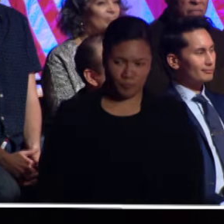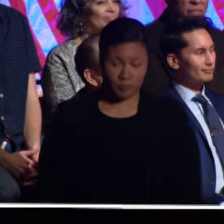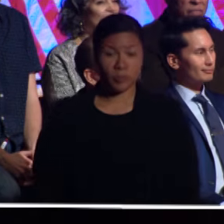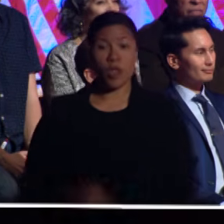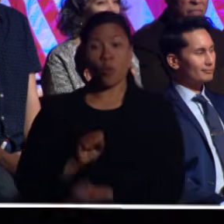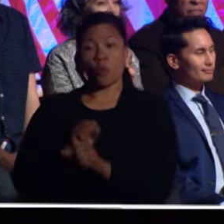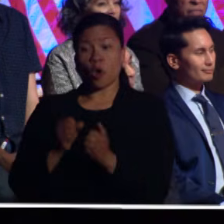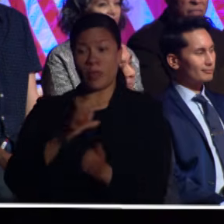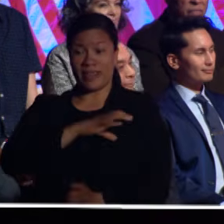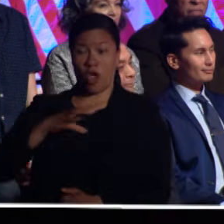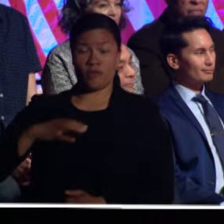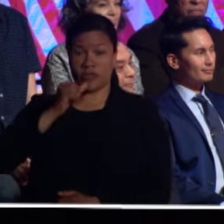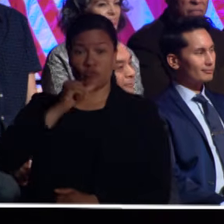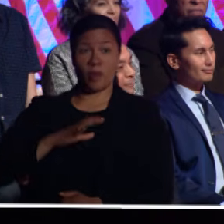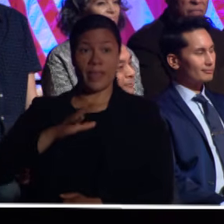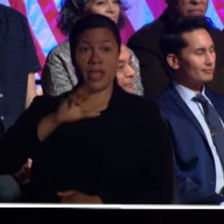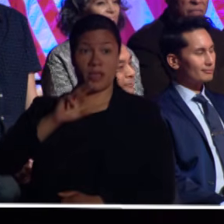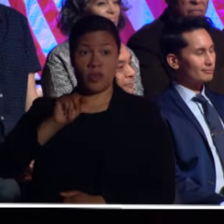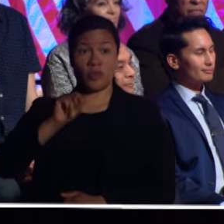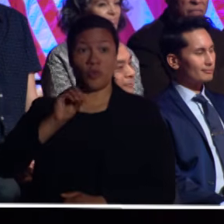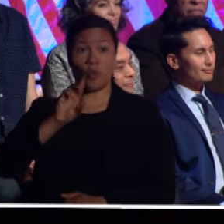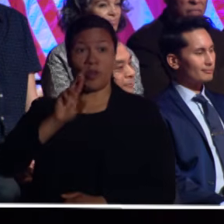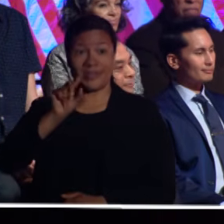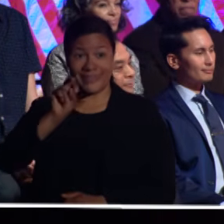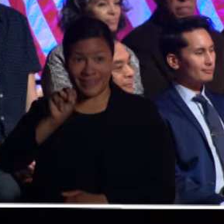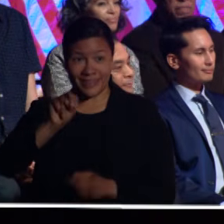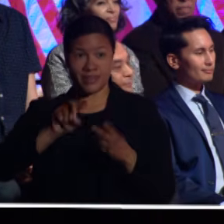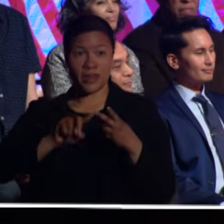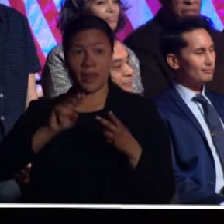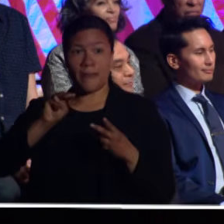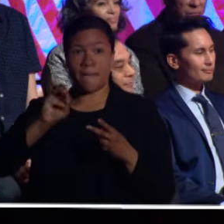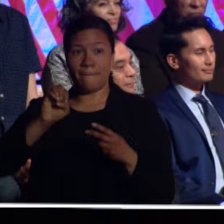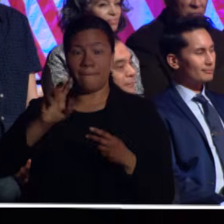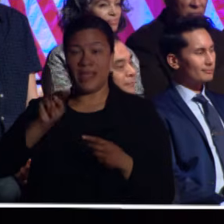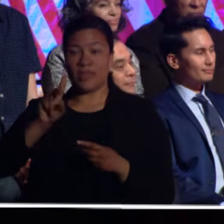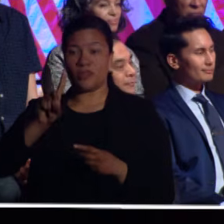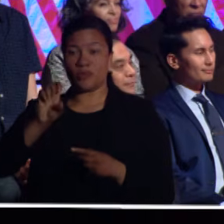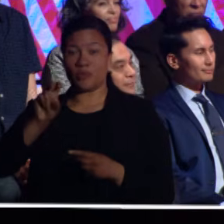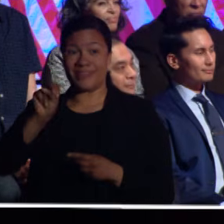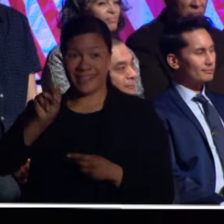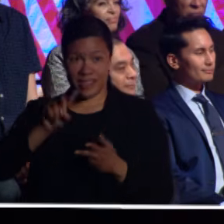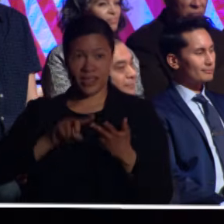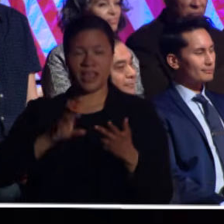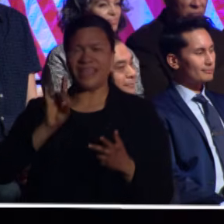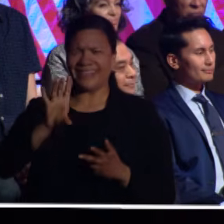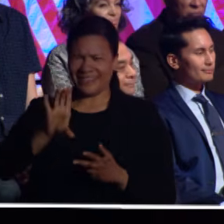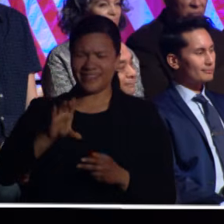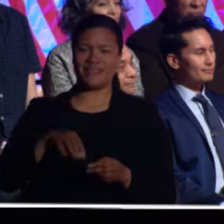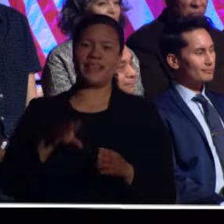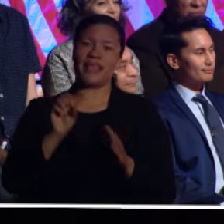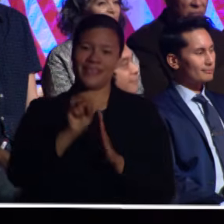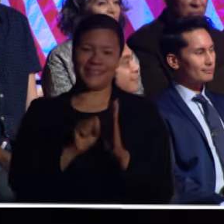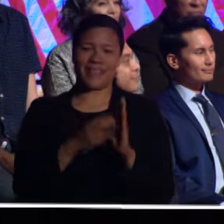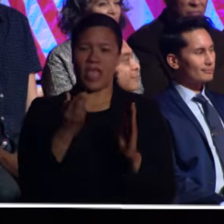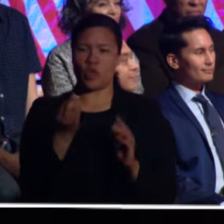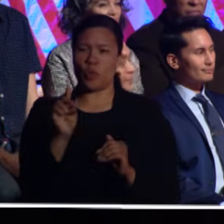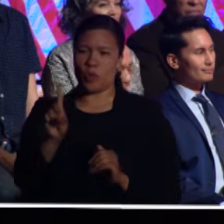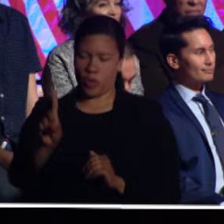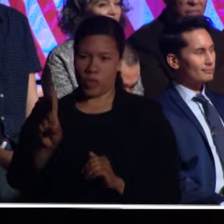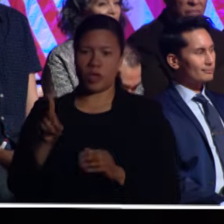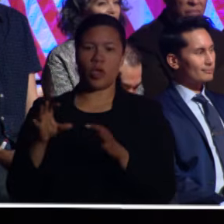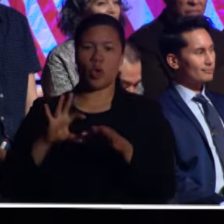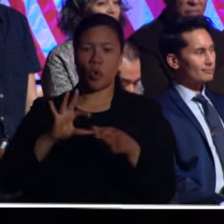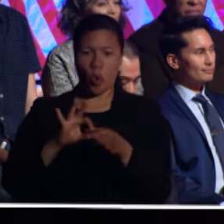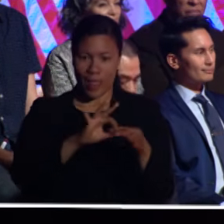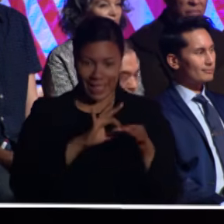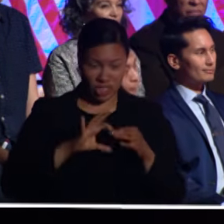Norton, Chairman Mendelson, our shadow delegation, and the D.C. Statehood Coalition, we will continue to demand